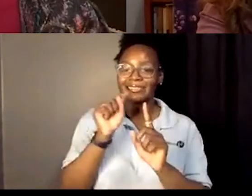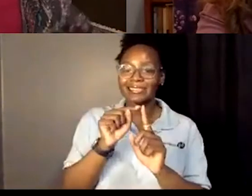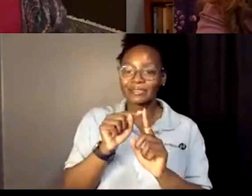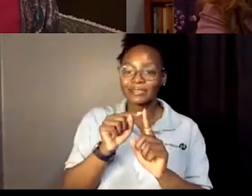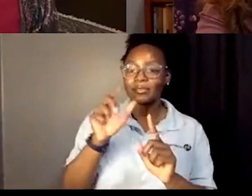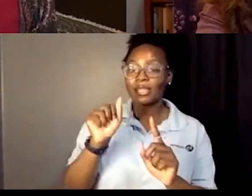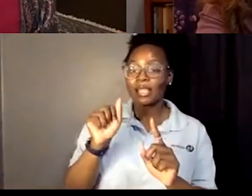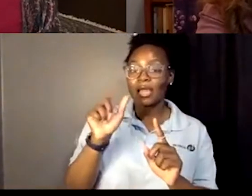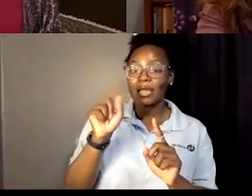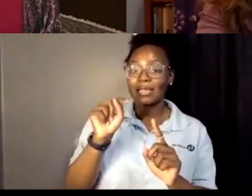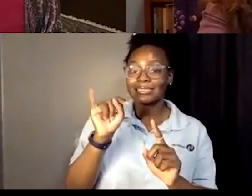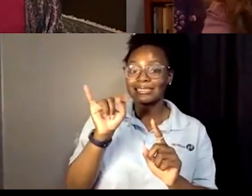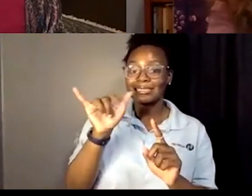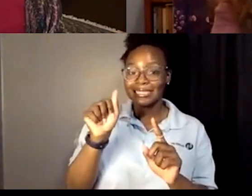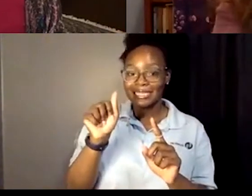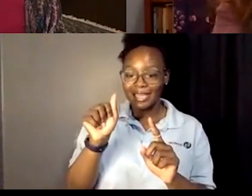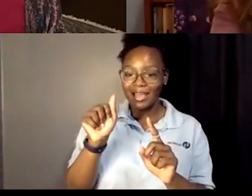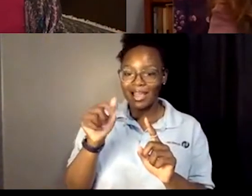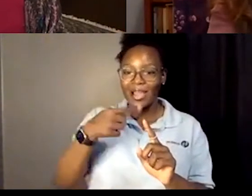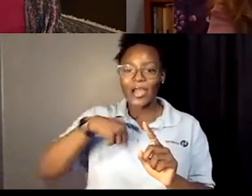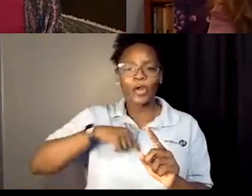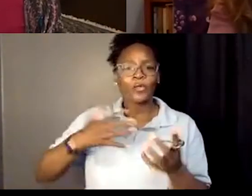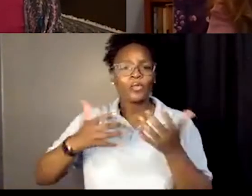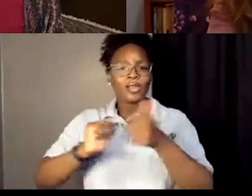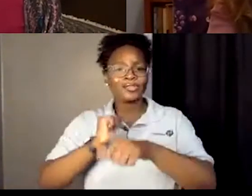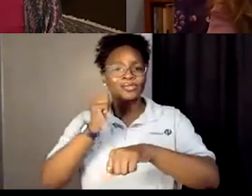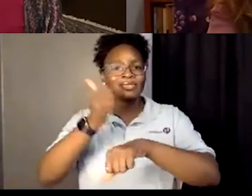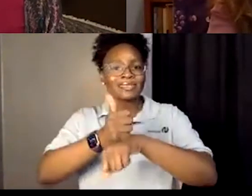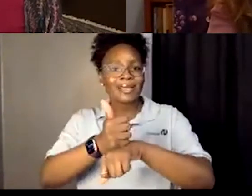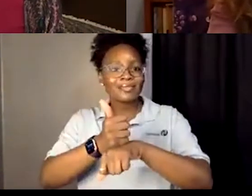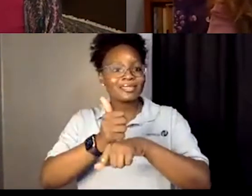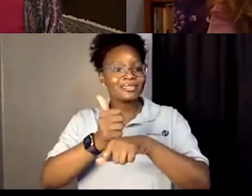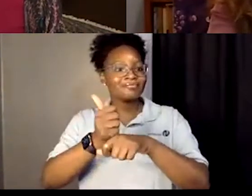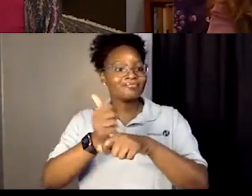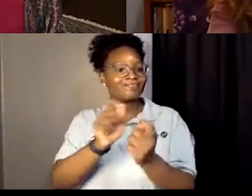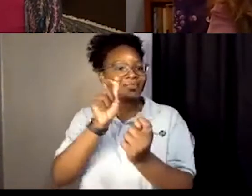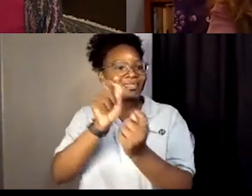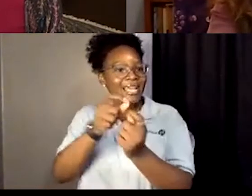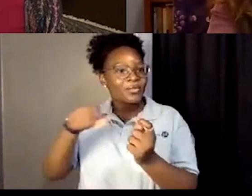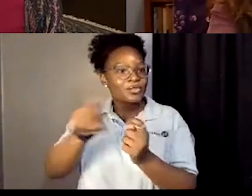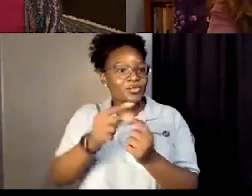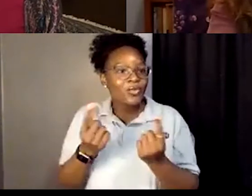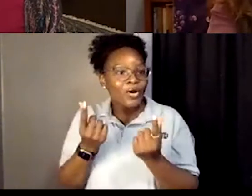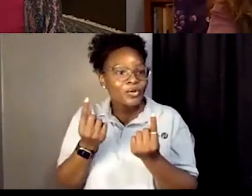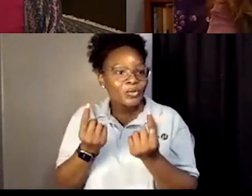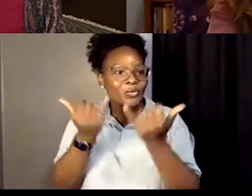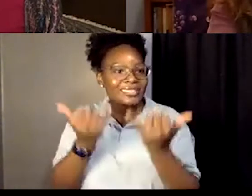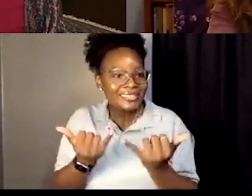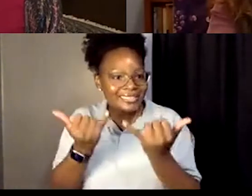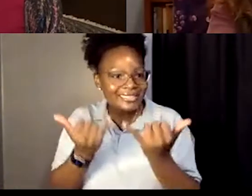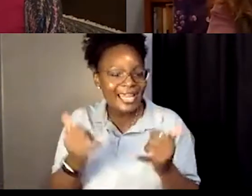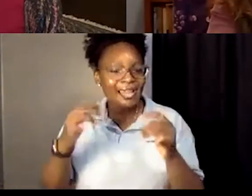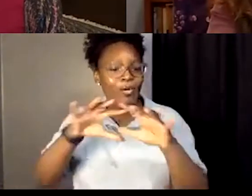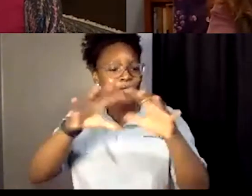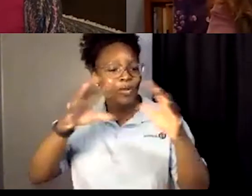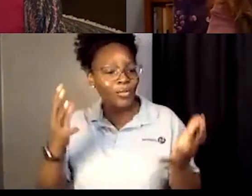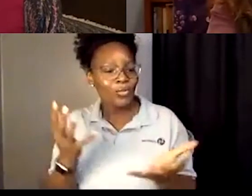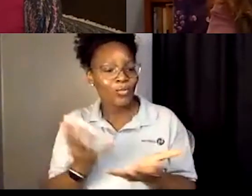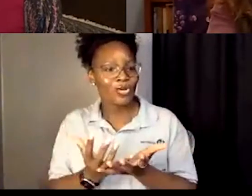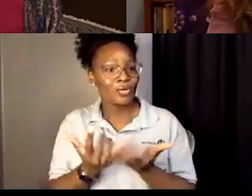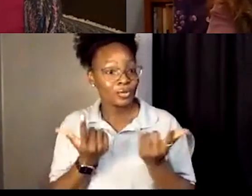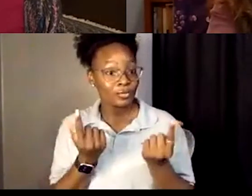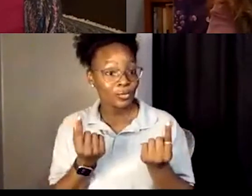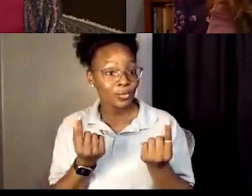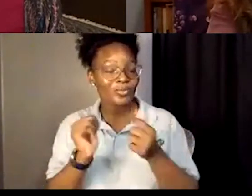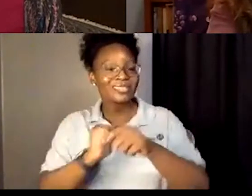do exactly what the sisters are doing in chapters around the country and around the world, to build respect for